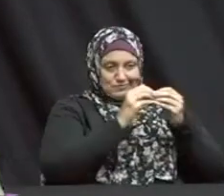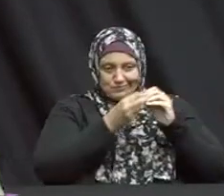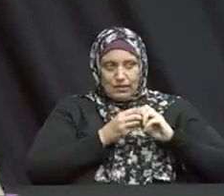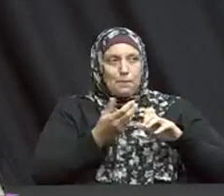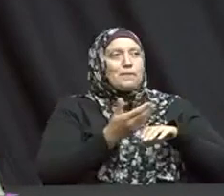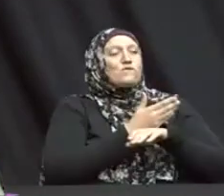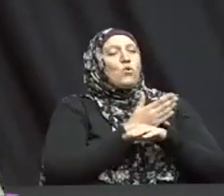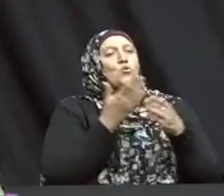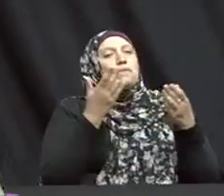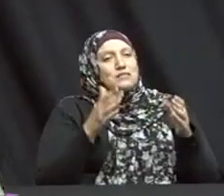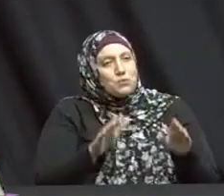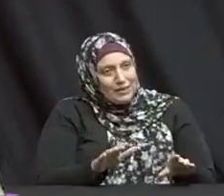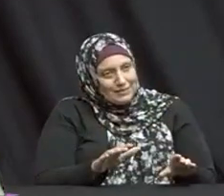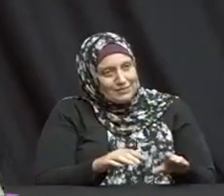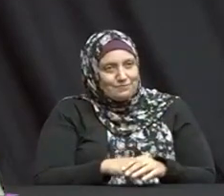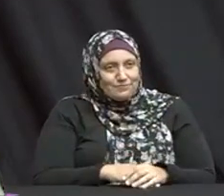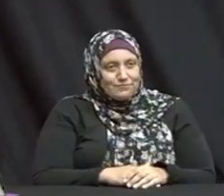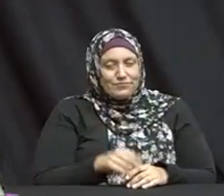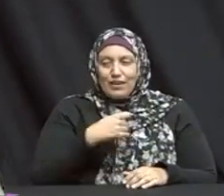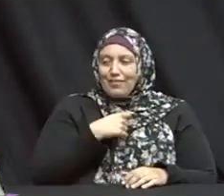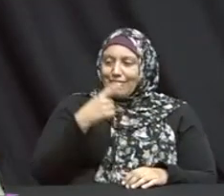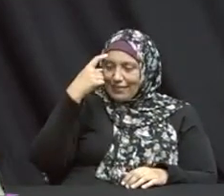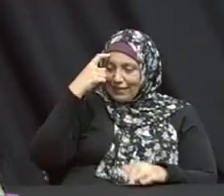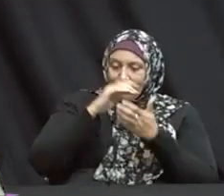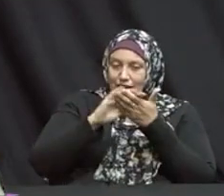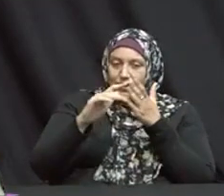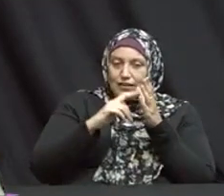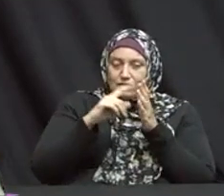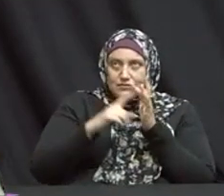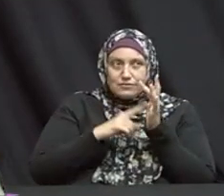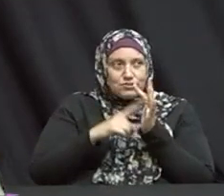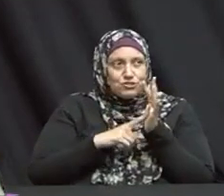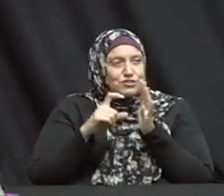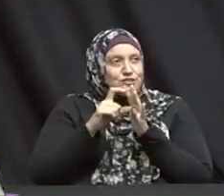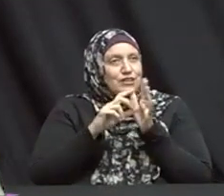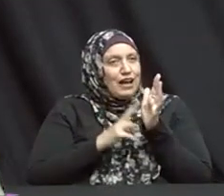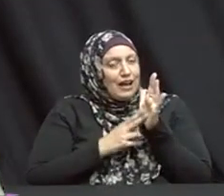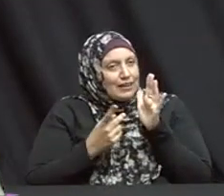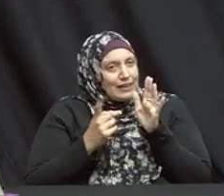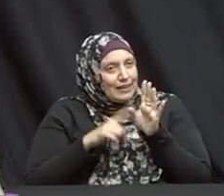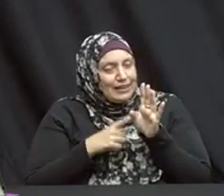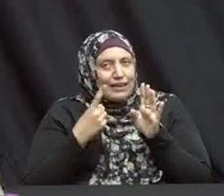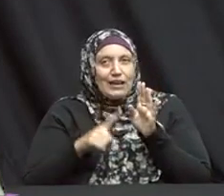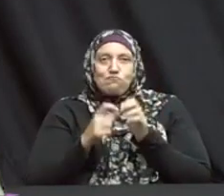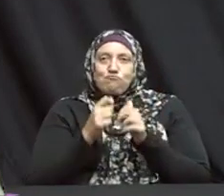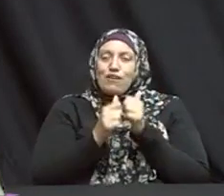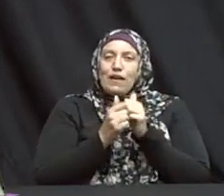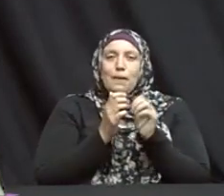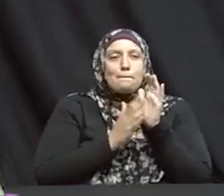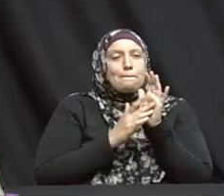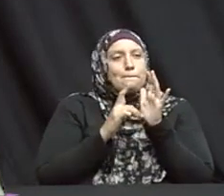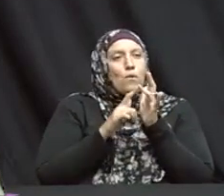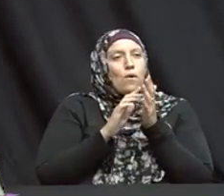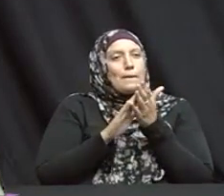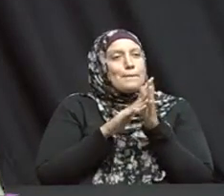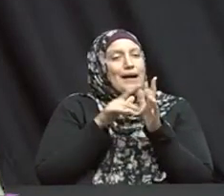and Brother Mohammed can comment on that from a legal and financial point of view, how it might actually be possible to do that.